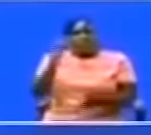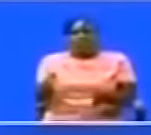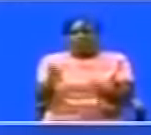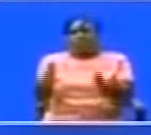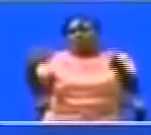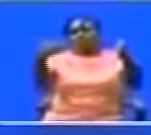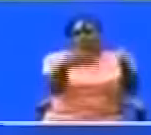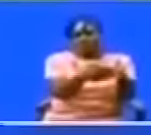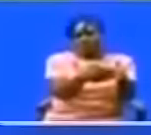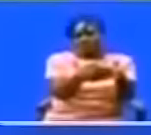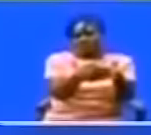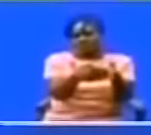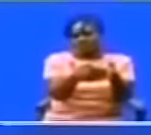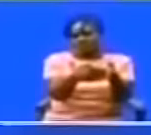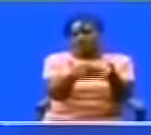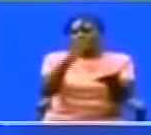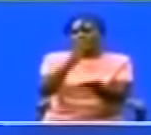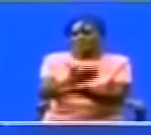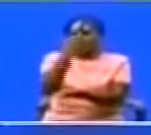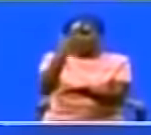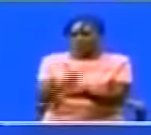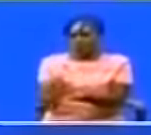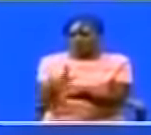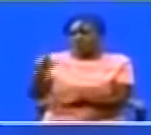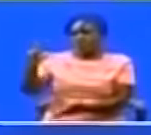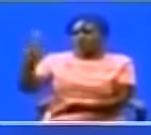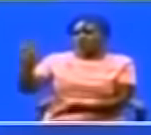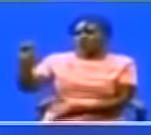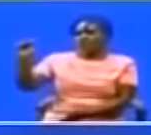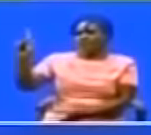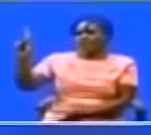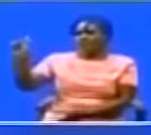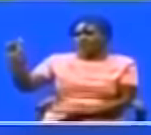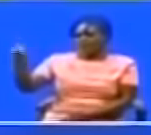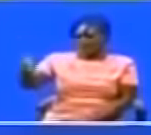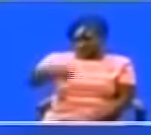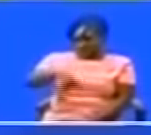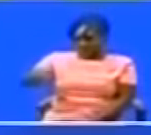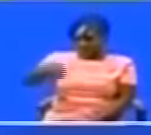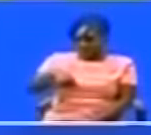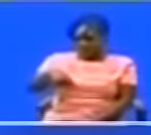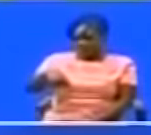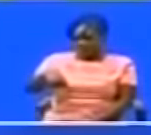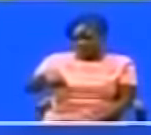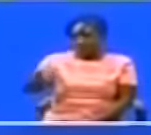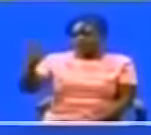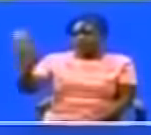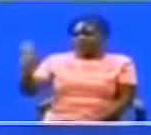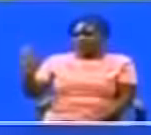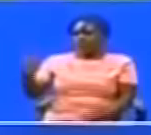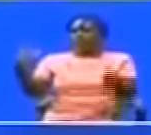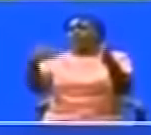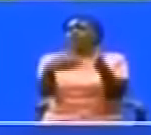Langata zitafungwa. At the stretch between Lusaka roundabout and Bunyala roundabout will